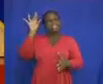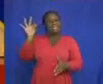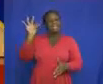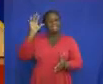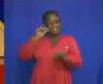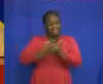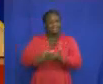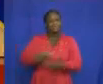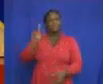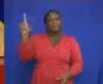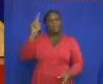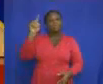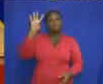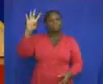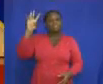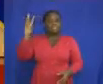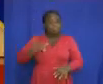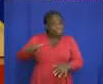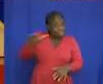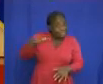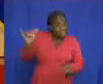91,146 within the same period.